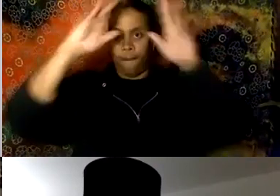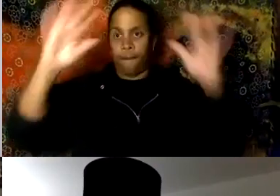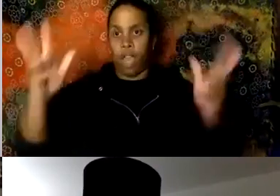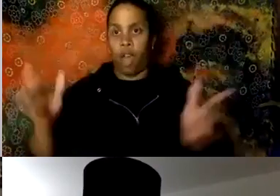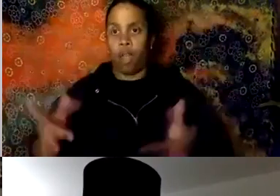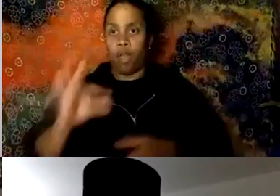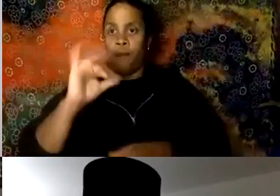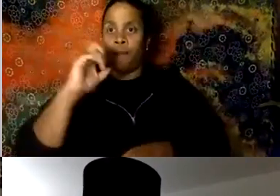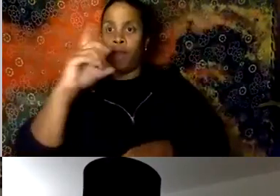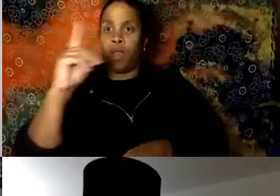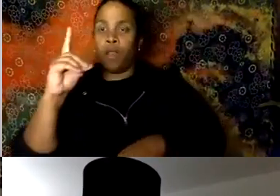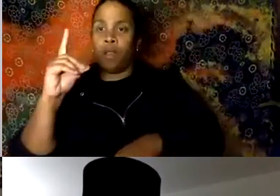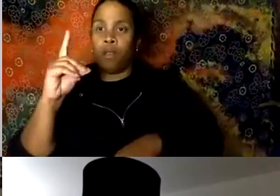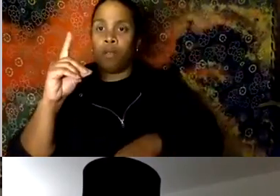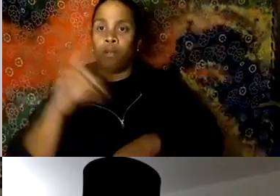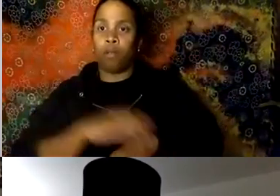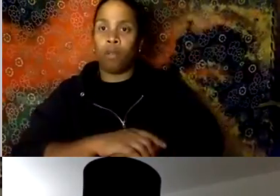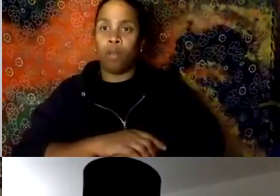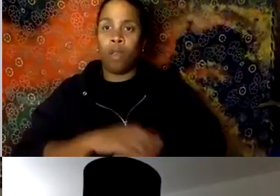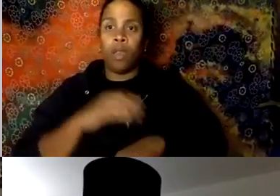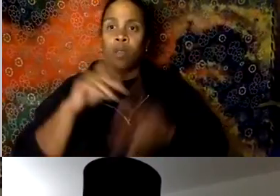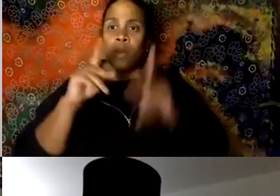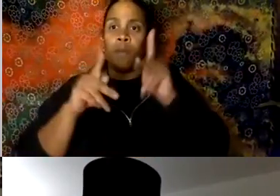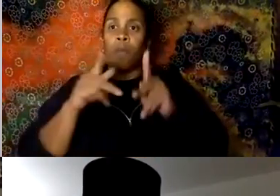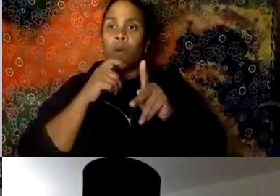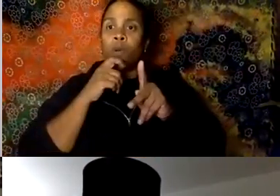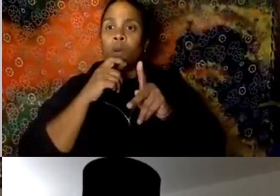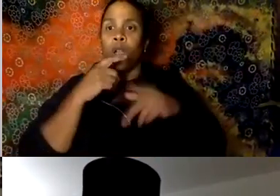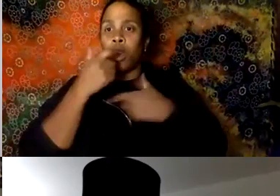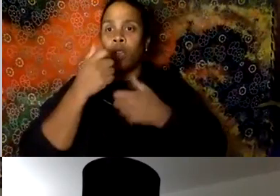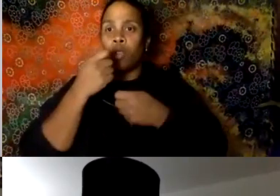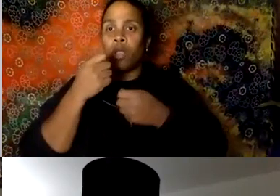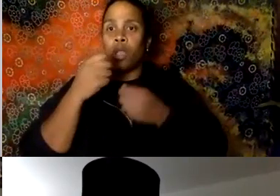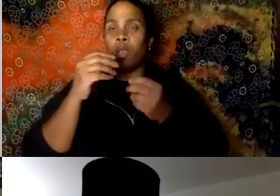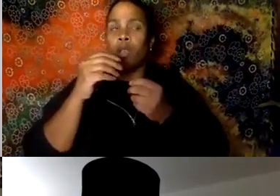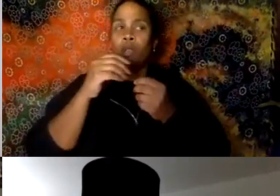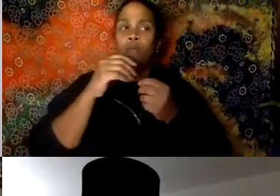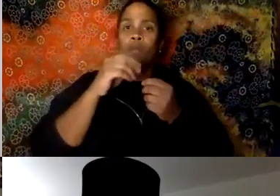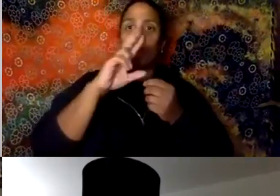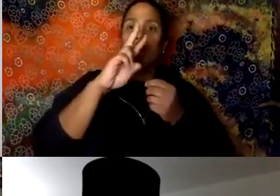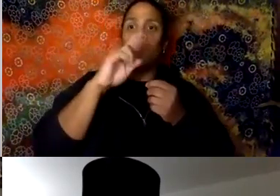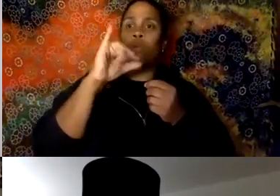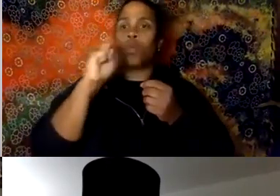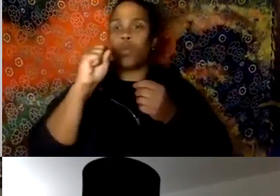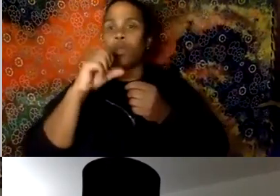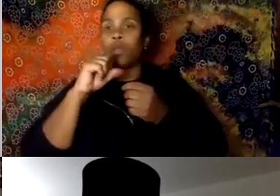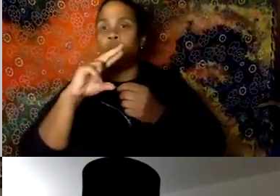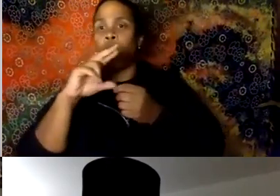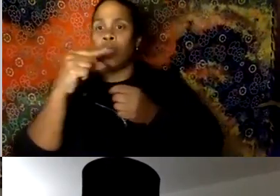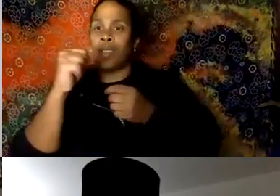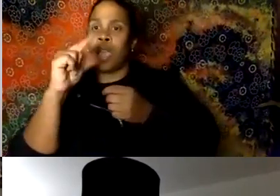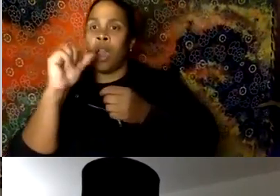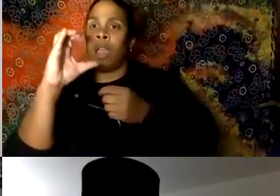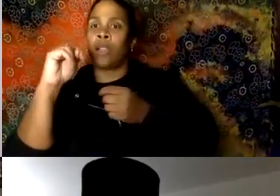are interested in the runes and the shamanic stuff, and people might come to me that are more interested in the galactic stuff, but it's the same. Essentially, we're doing very